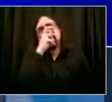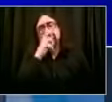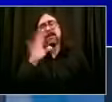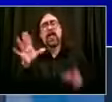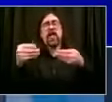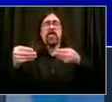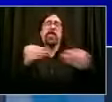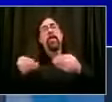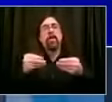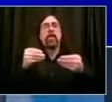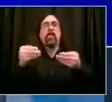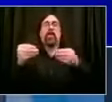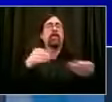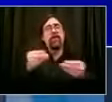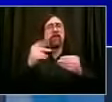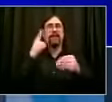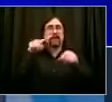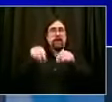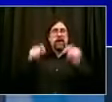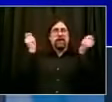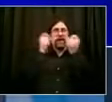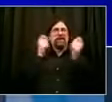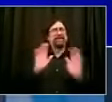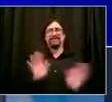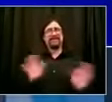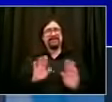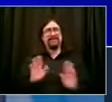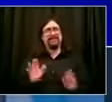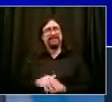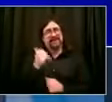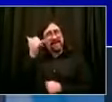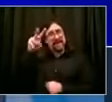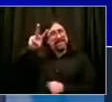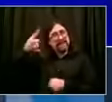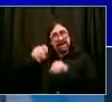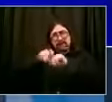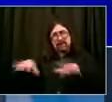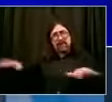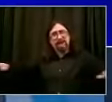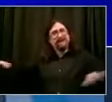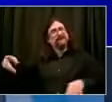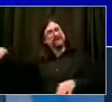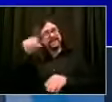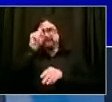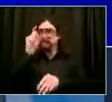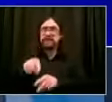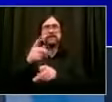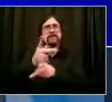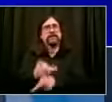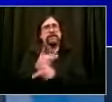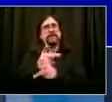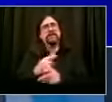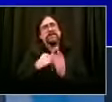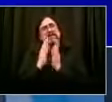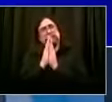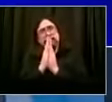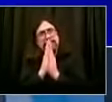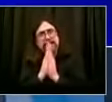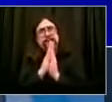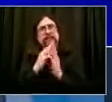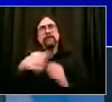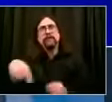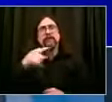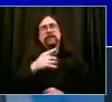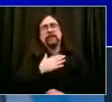last sacrifice, and then next year we get to bring back our traditions and gather again as we take each step to